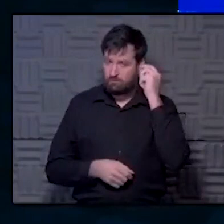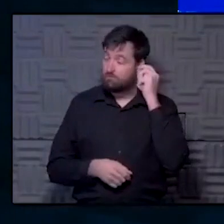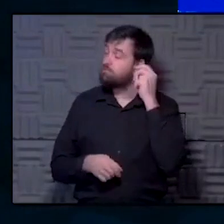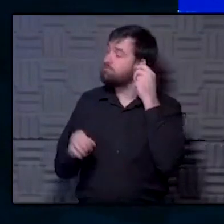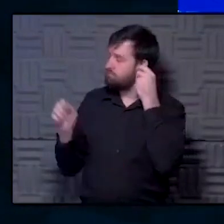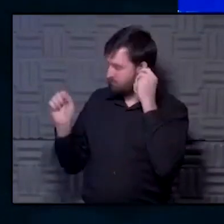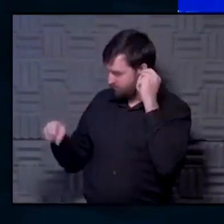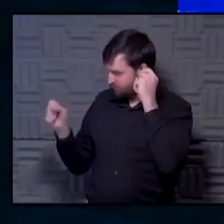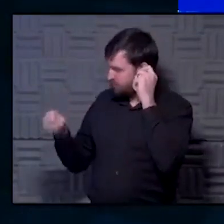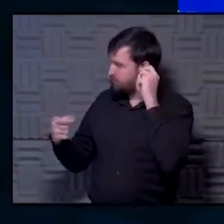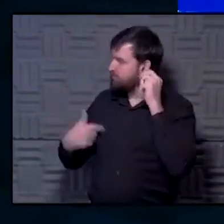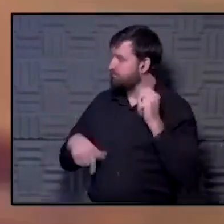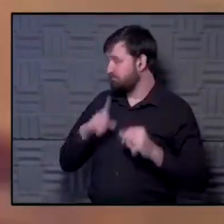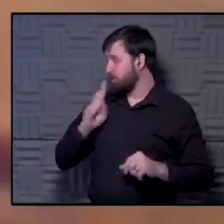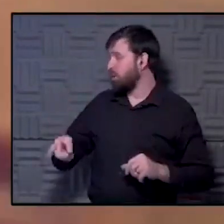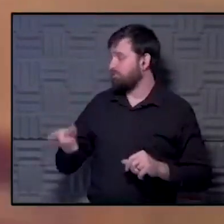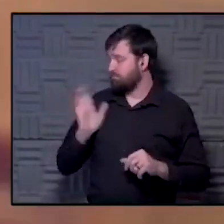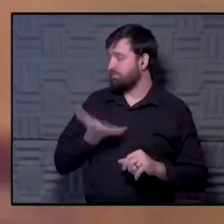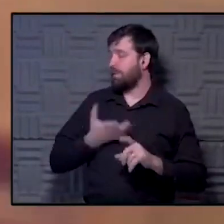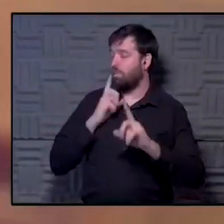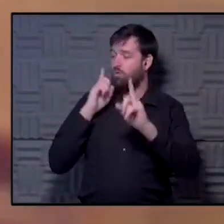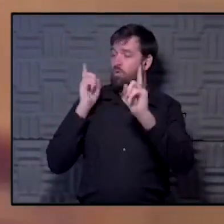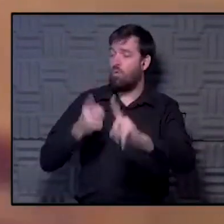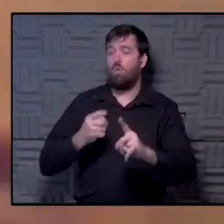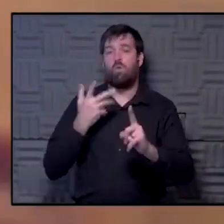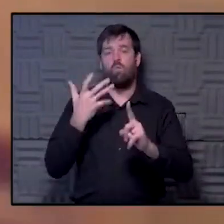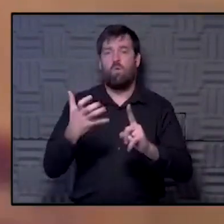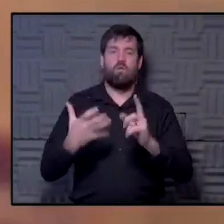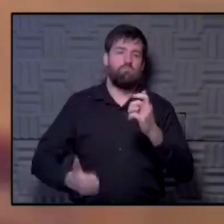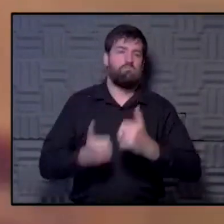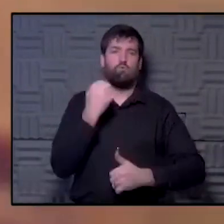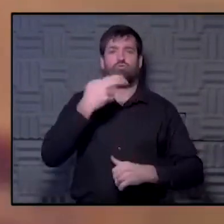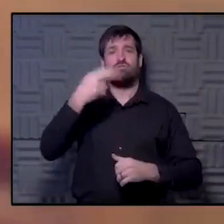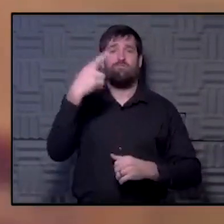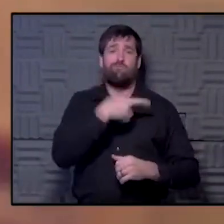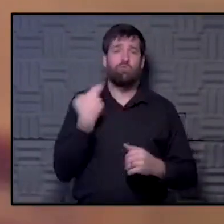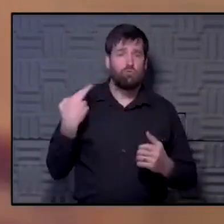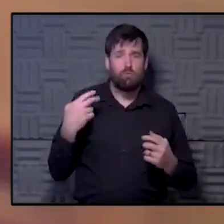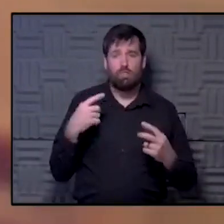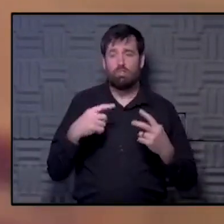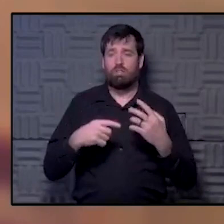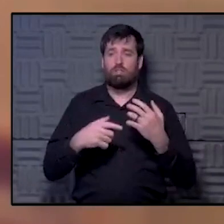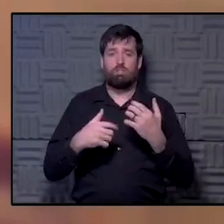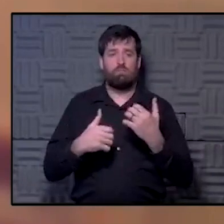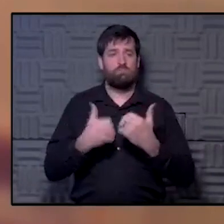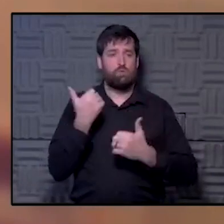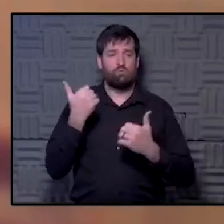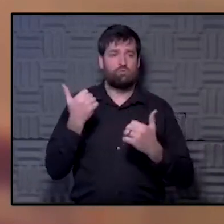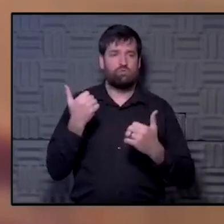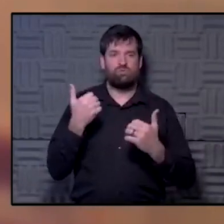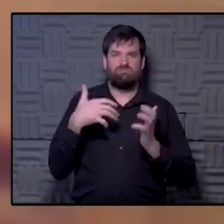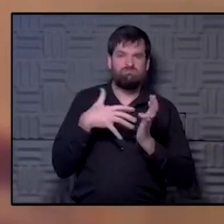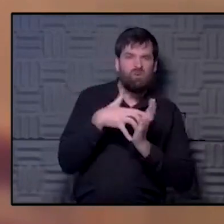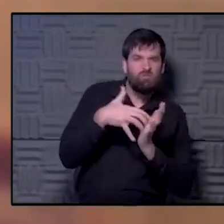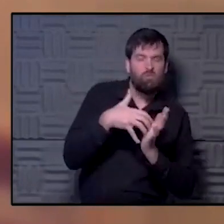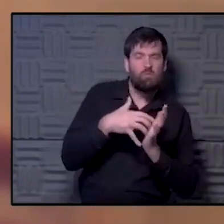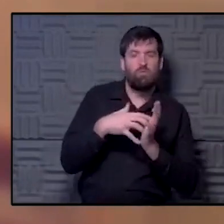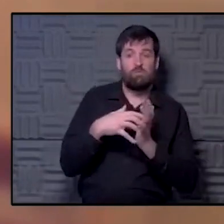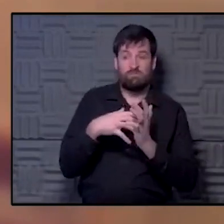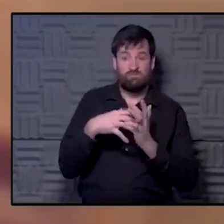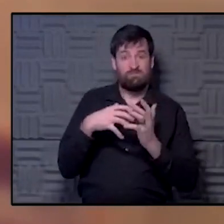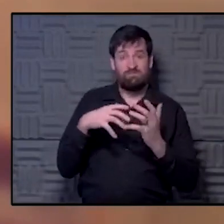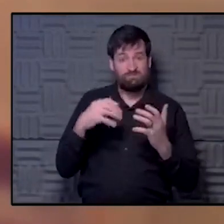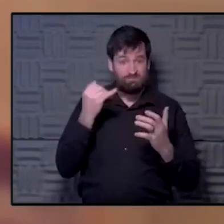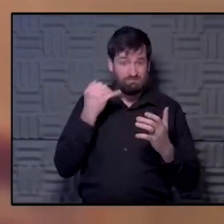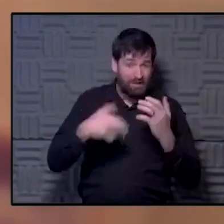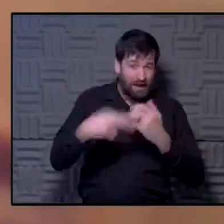Yes, we are. And that is our goal. We want to get the most vulnerable folks. We want to get the folks who are most vulnerable to die from the